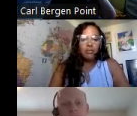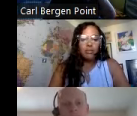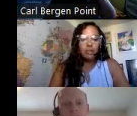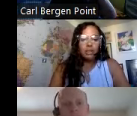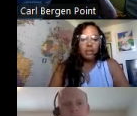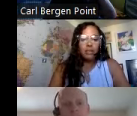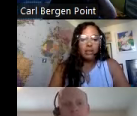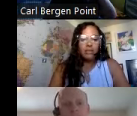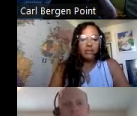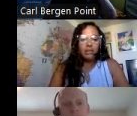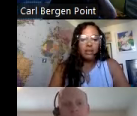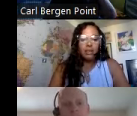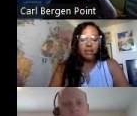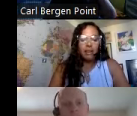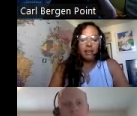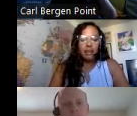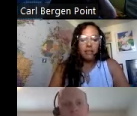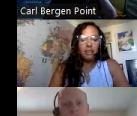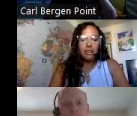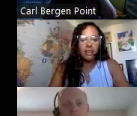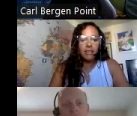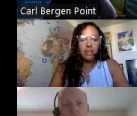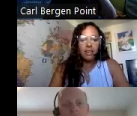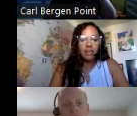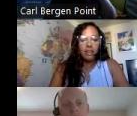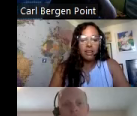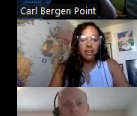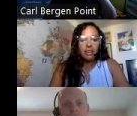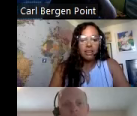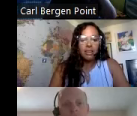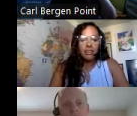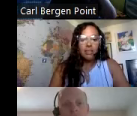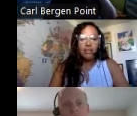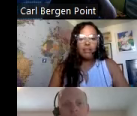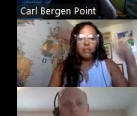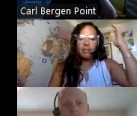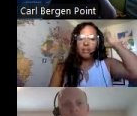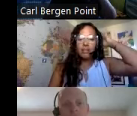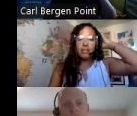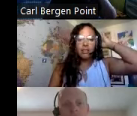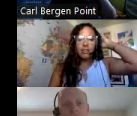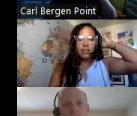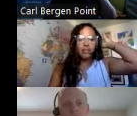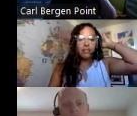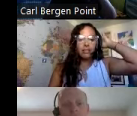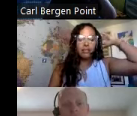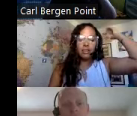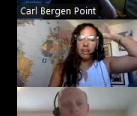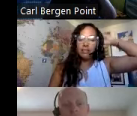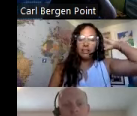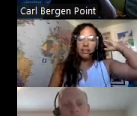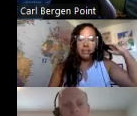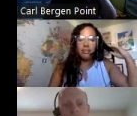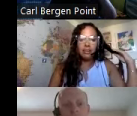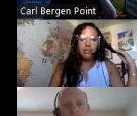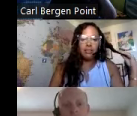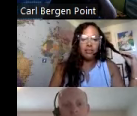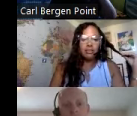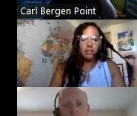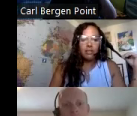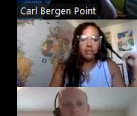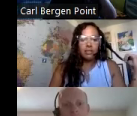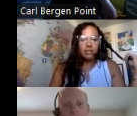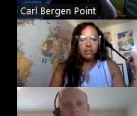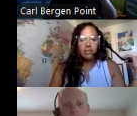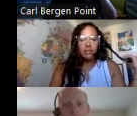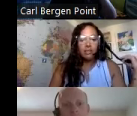from the A&P right down to Texaco, the Texaco property. So we've always had wonderful parks and recreation